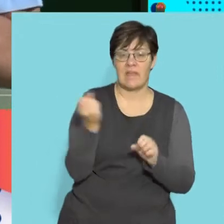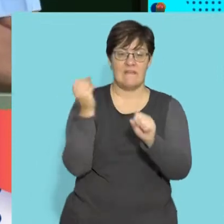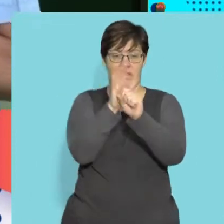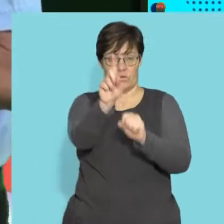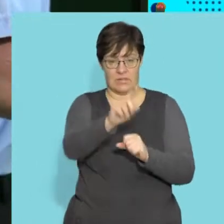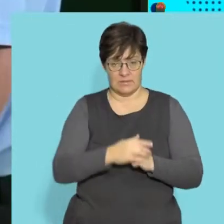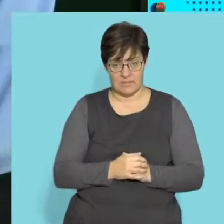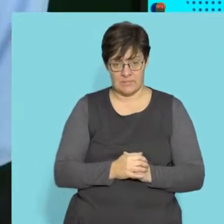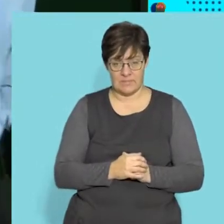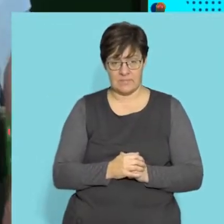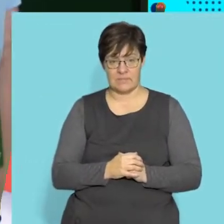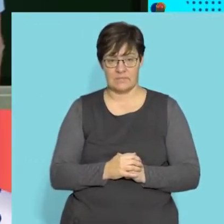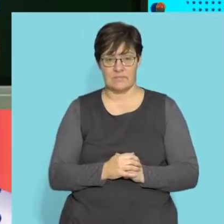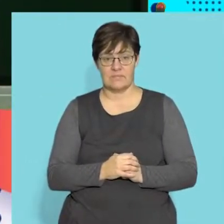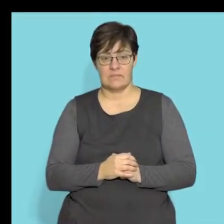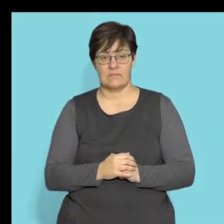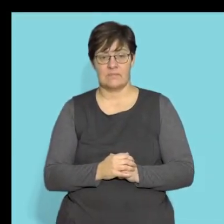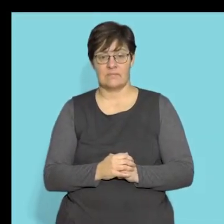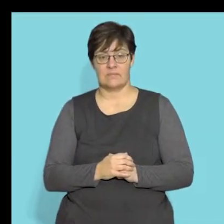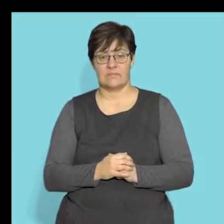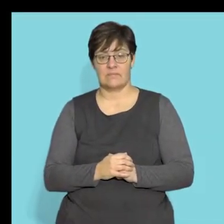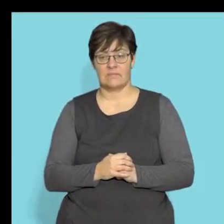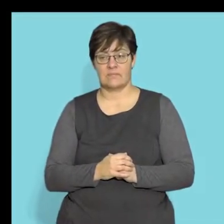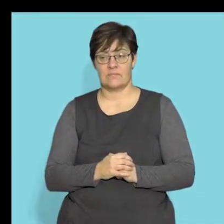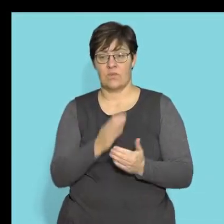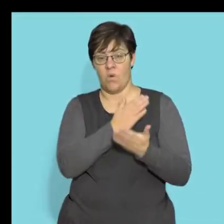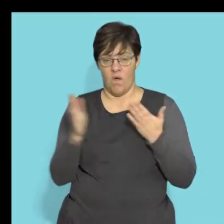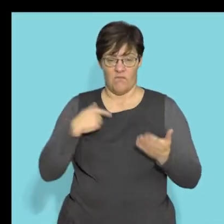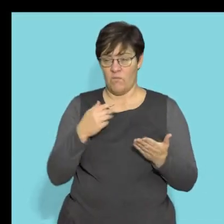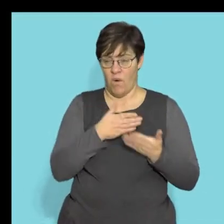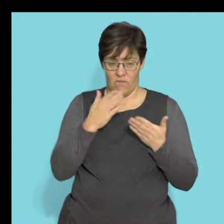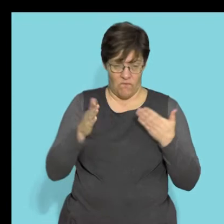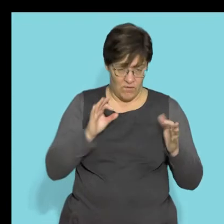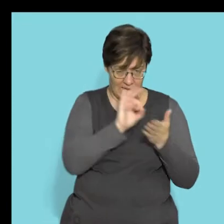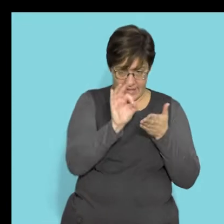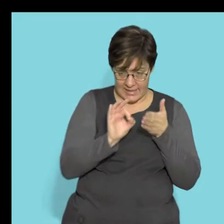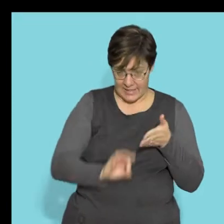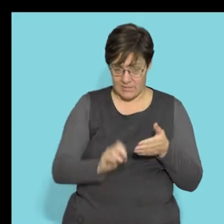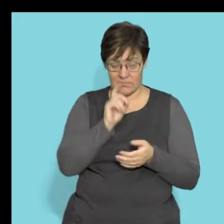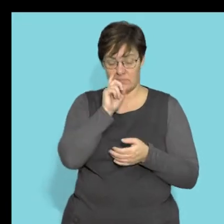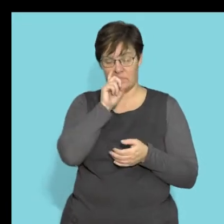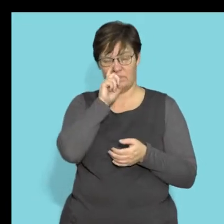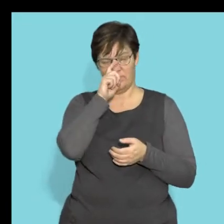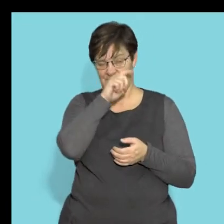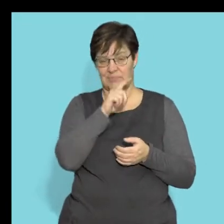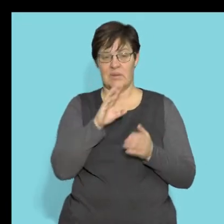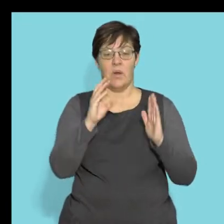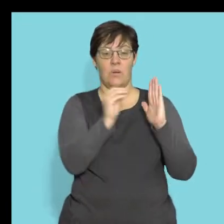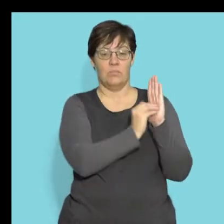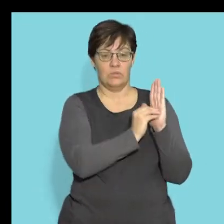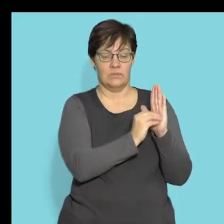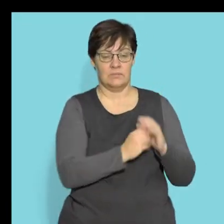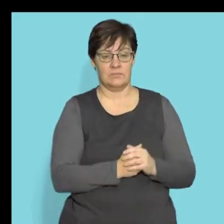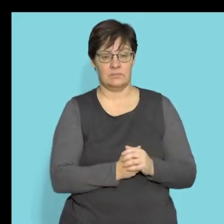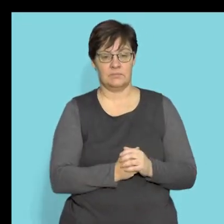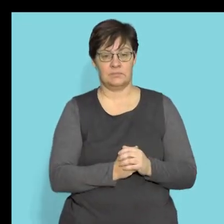combination to show you what the effect is. And so let me erase what I've got on the board and let me